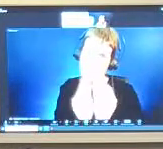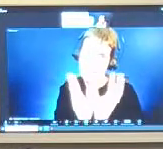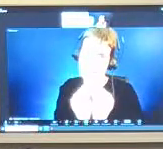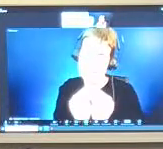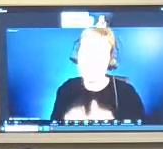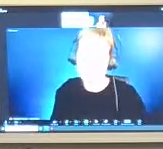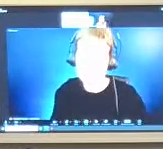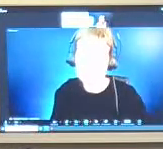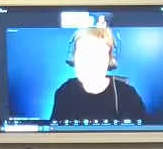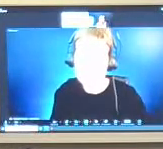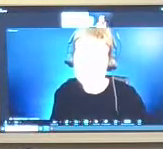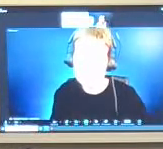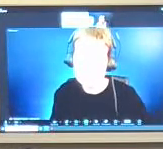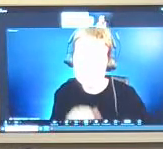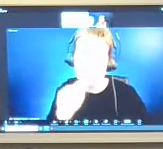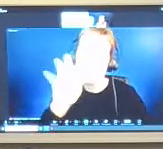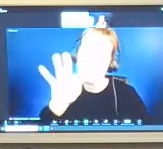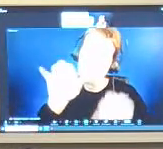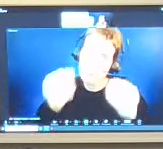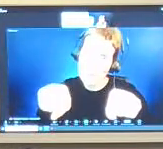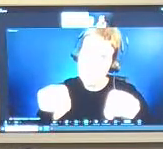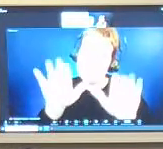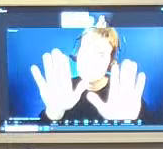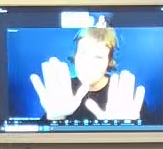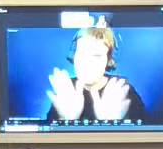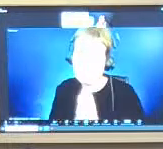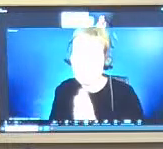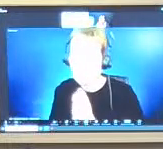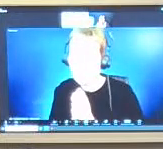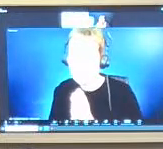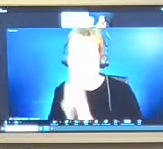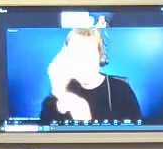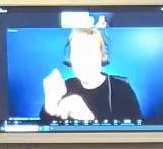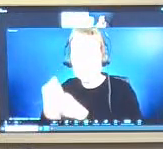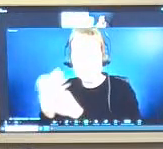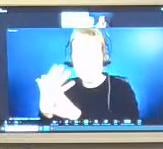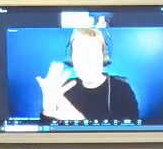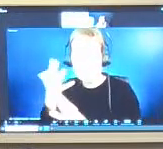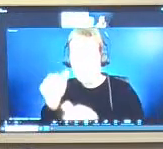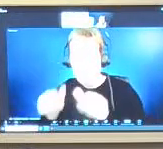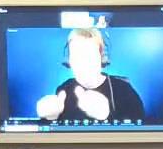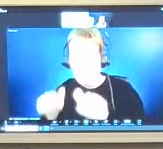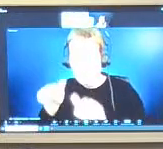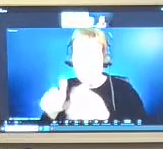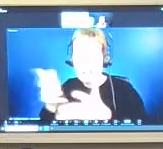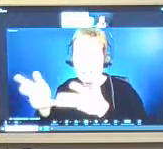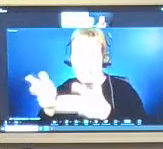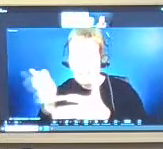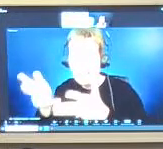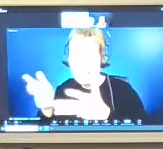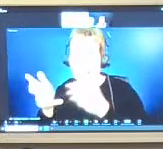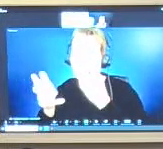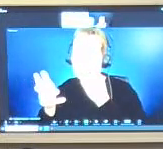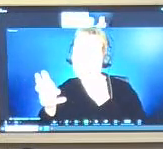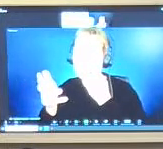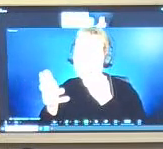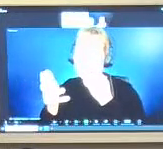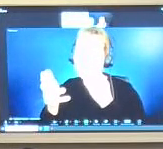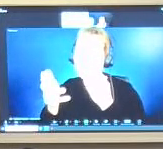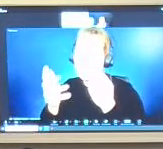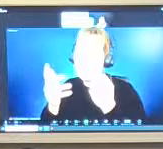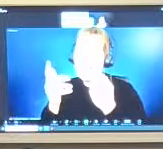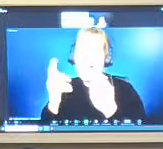all the time. Because it's much easier, and I think we get more